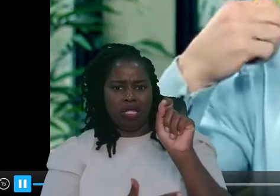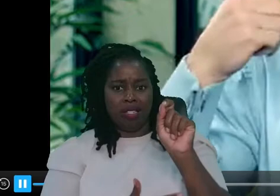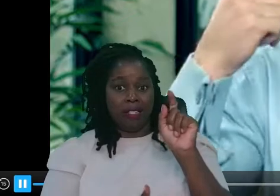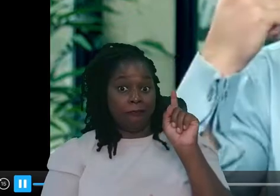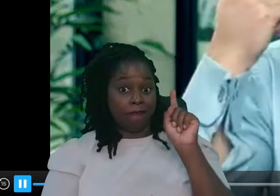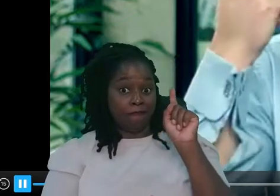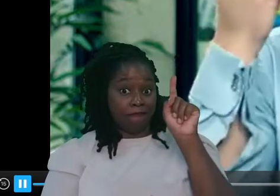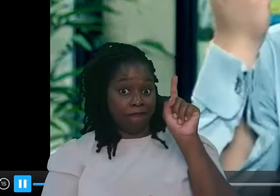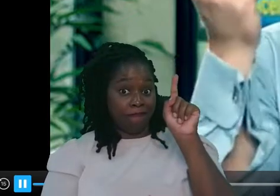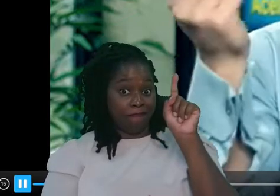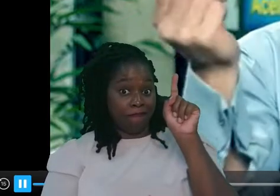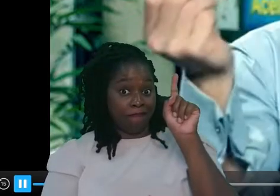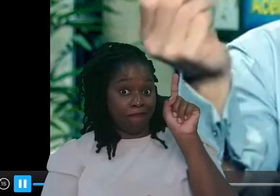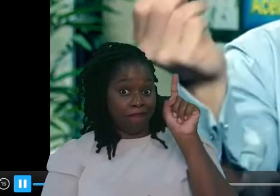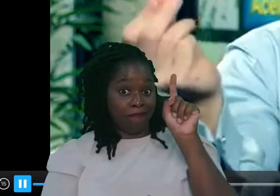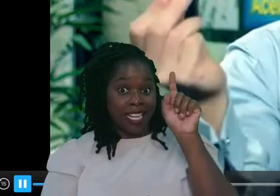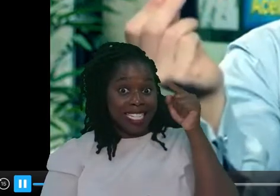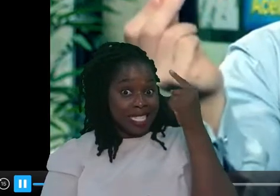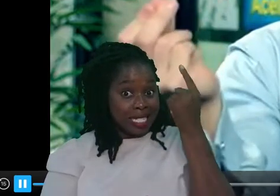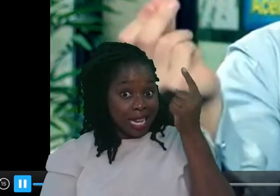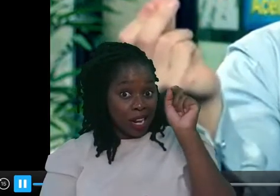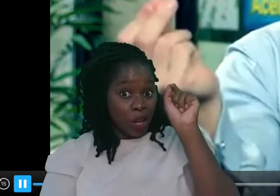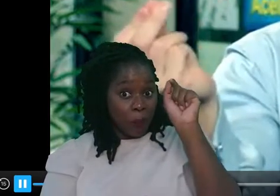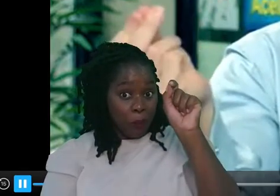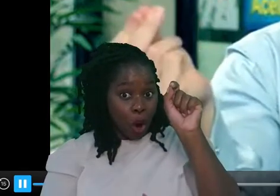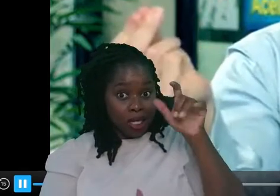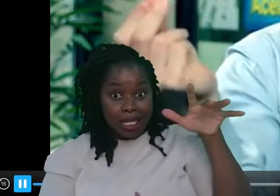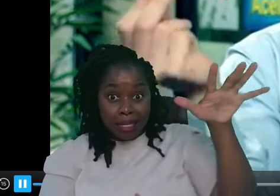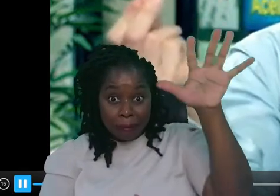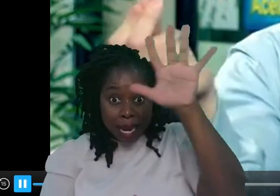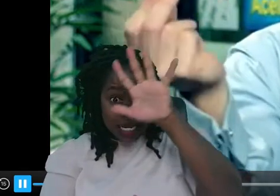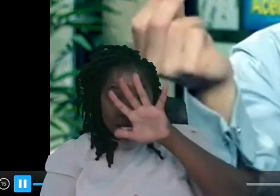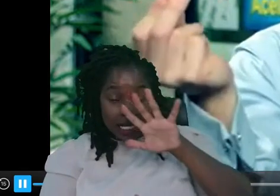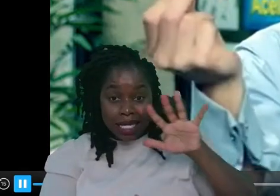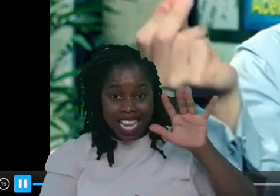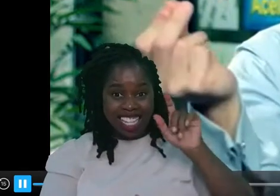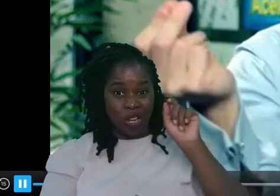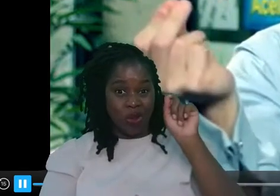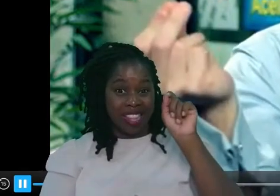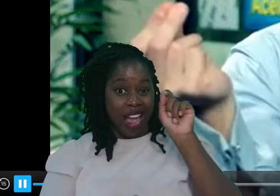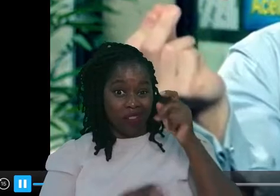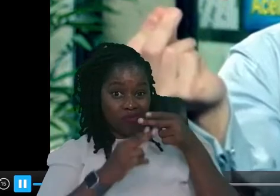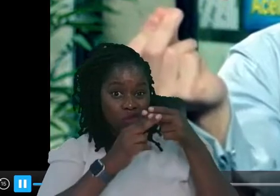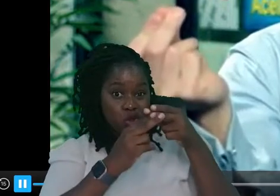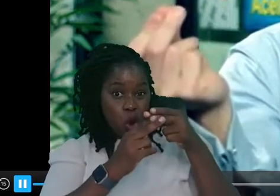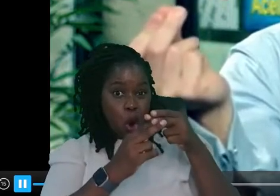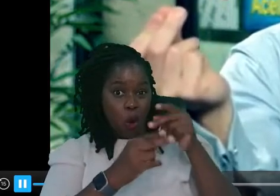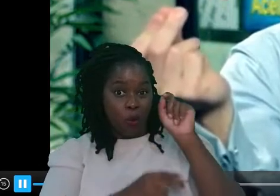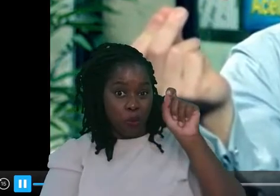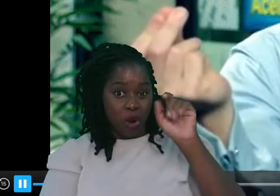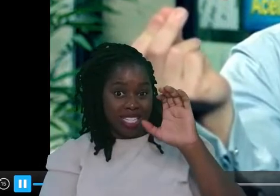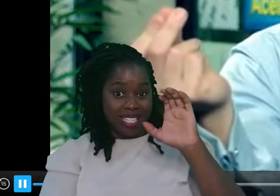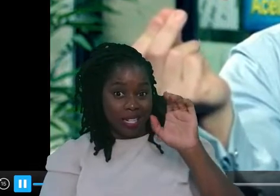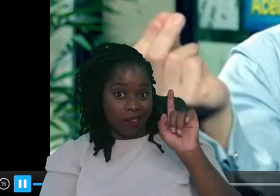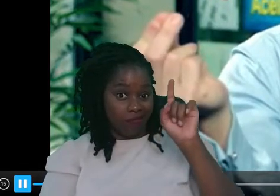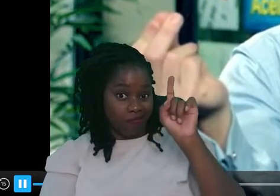point is a singular point in space so for example this would be point C right here